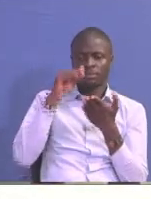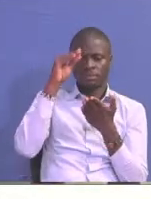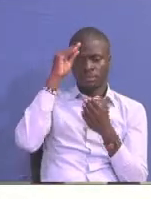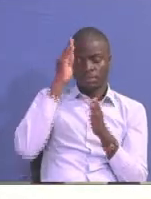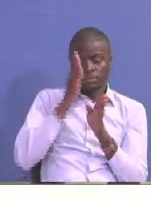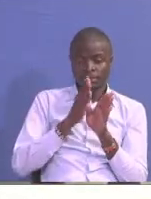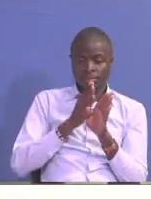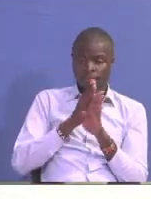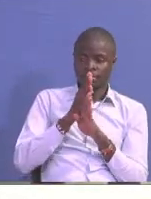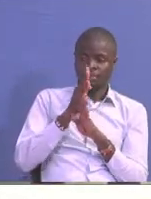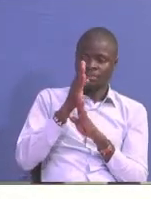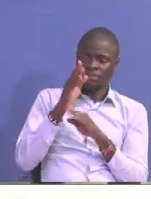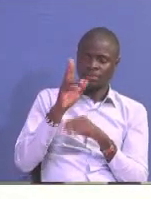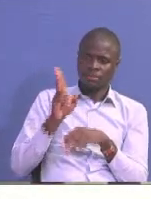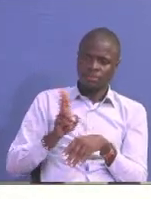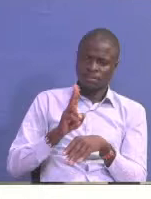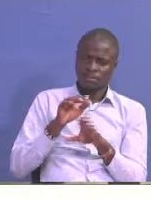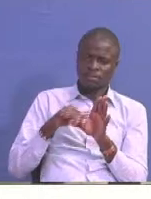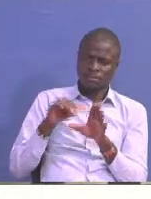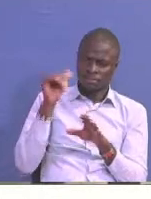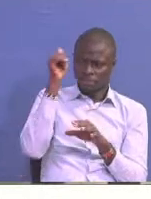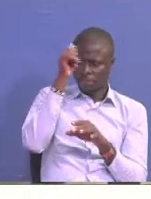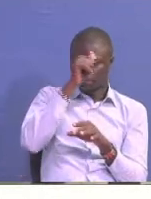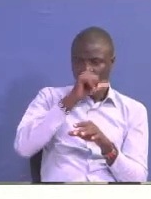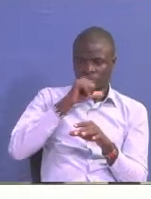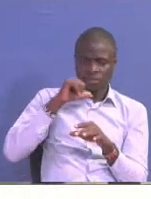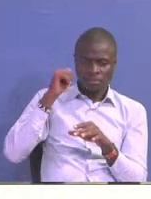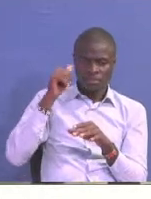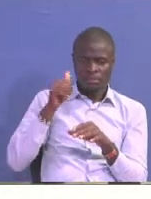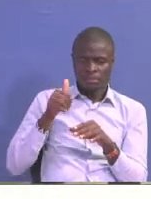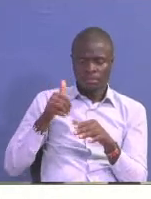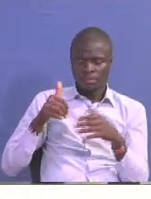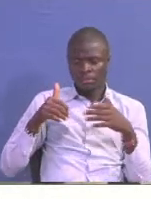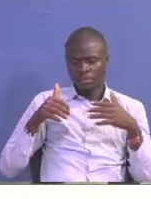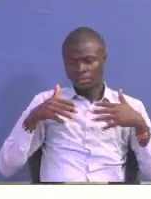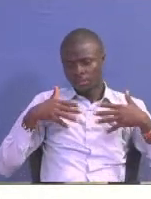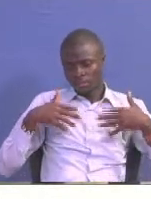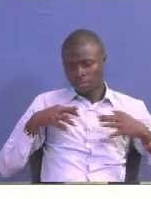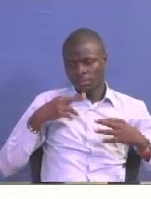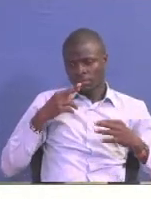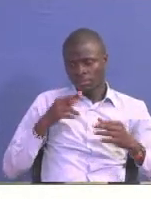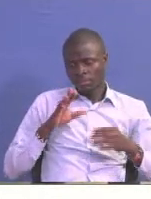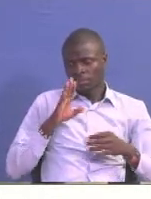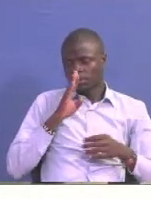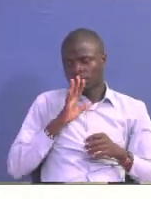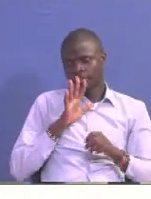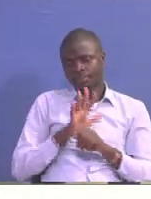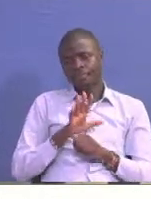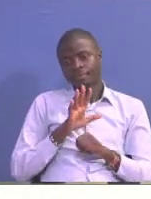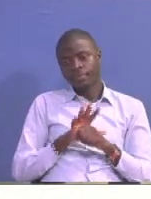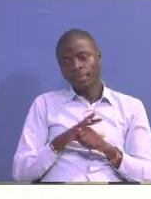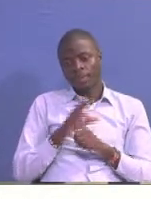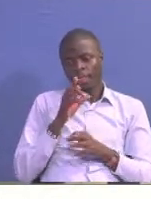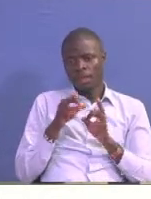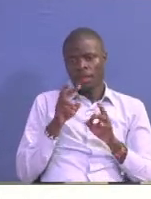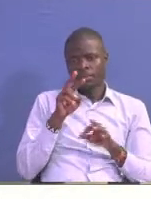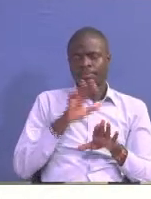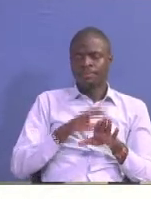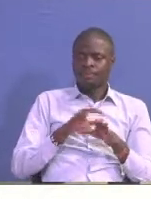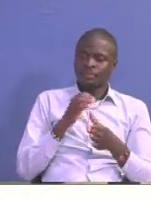Especially we in Africa, where the populations are really growing. If you look at our